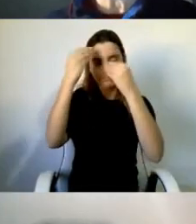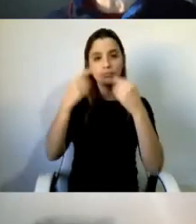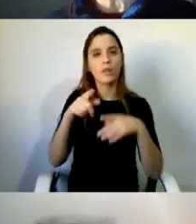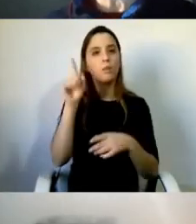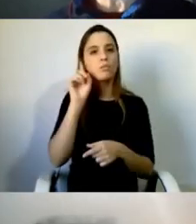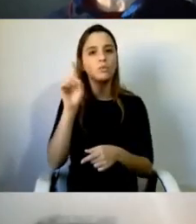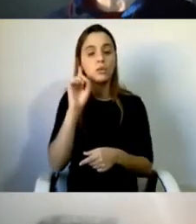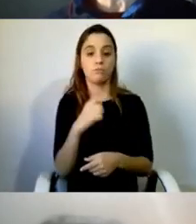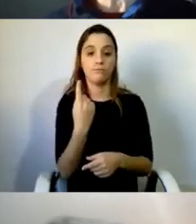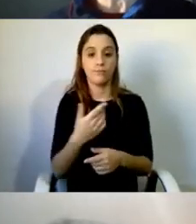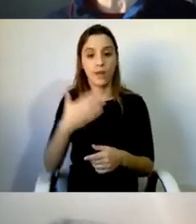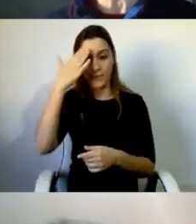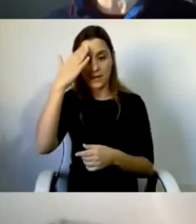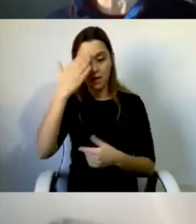failures,